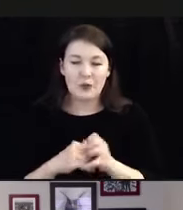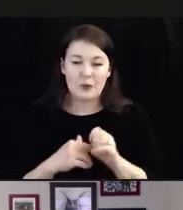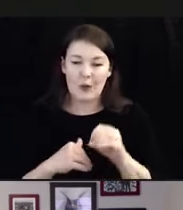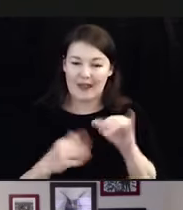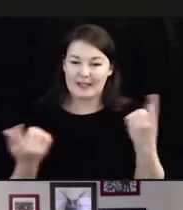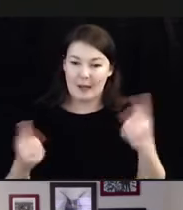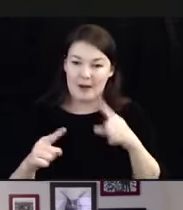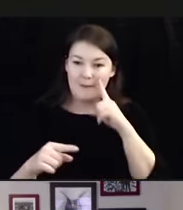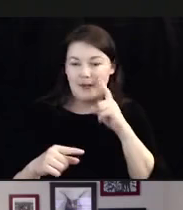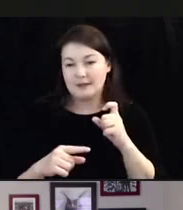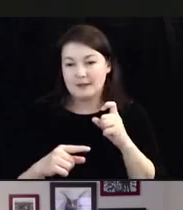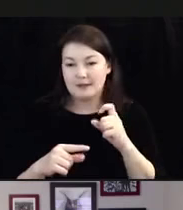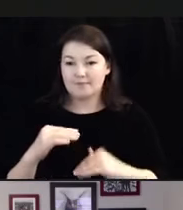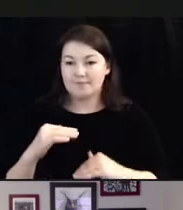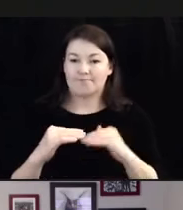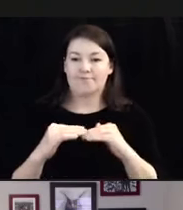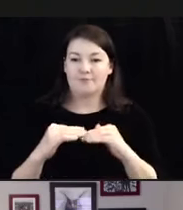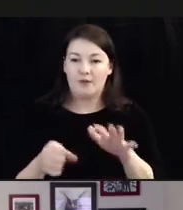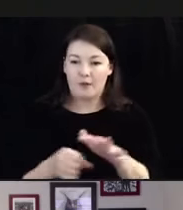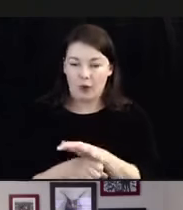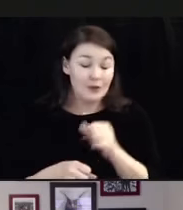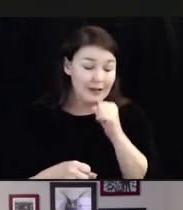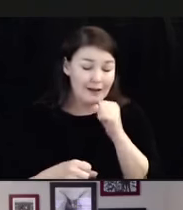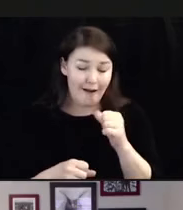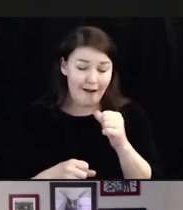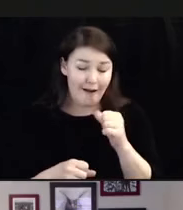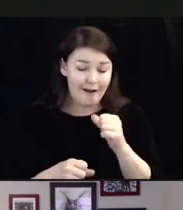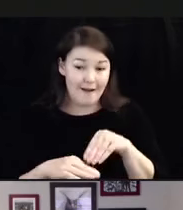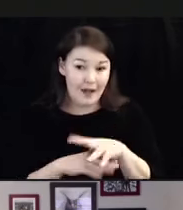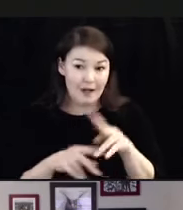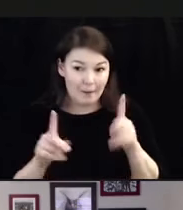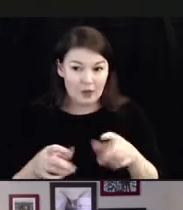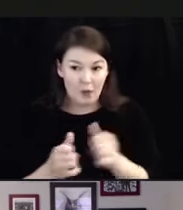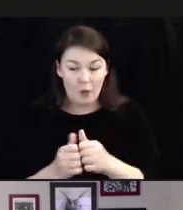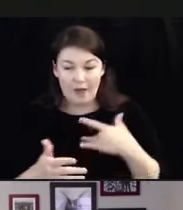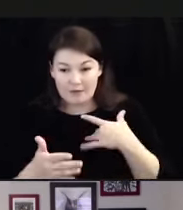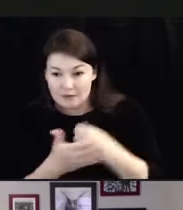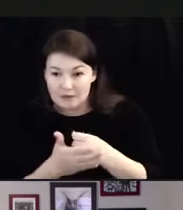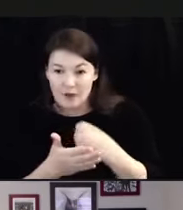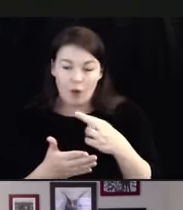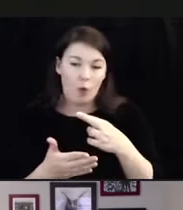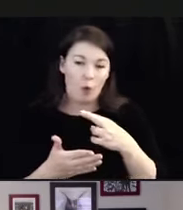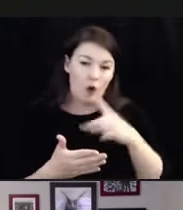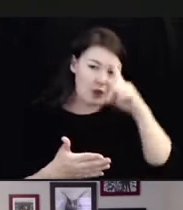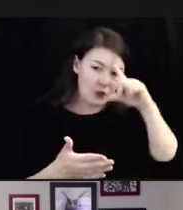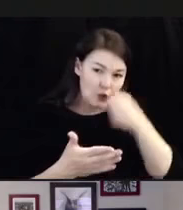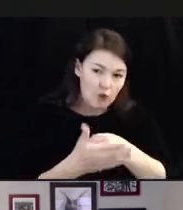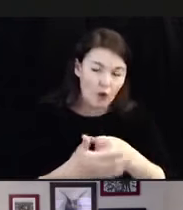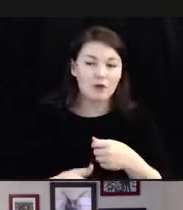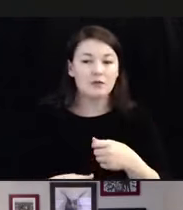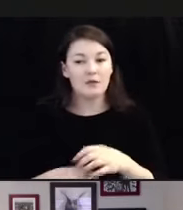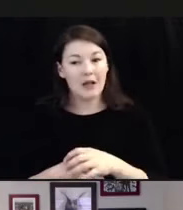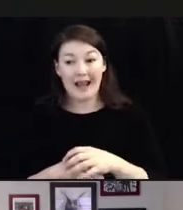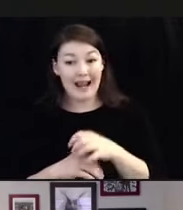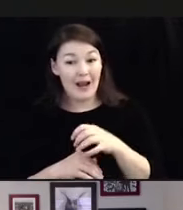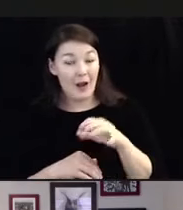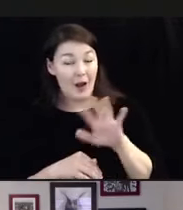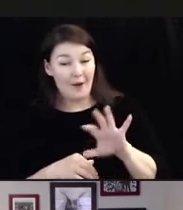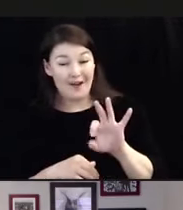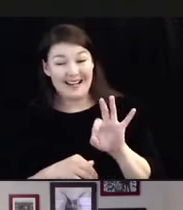but this would not affect anybody who has a heart attack or stroke and who needs a bed. We're at about 90%. We're not at 100%. We're also